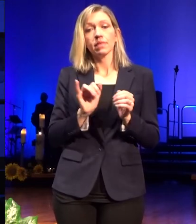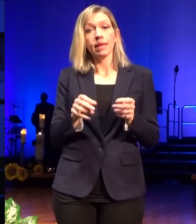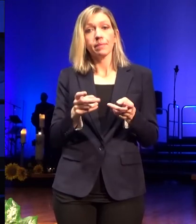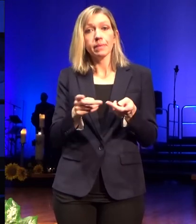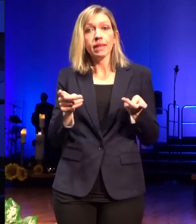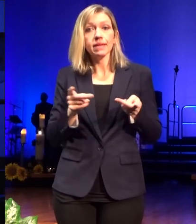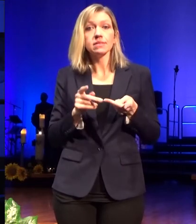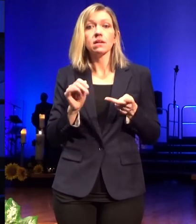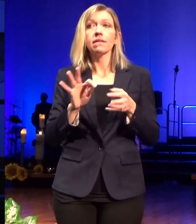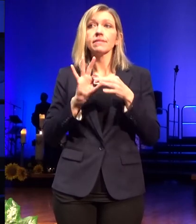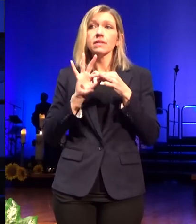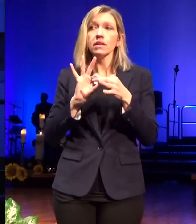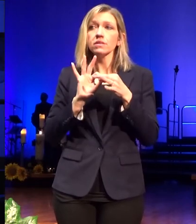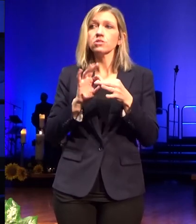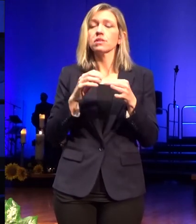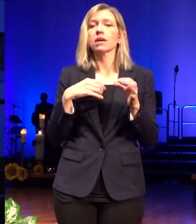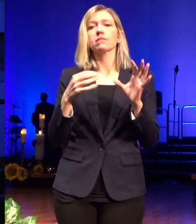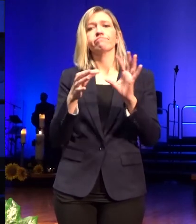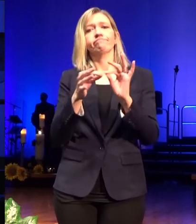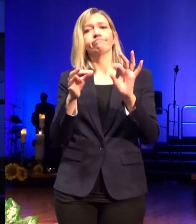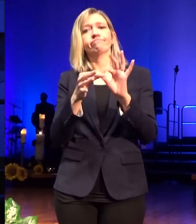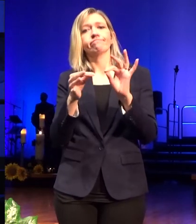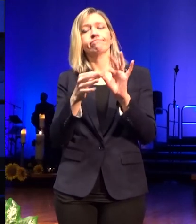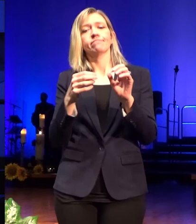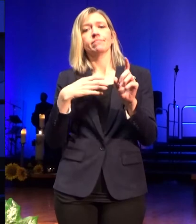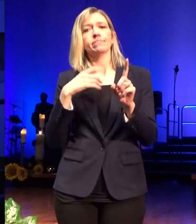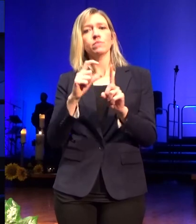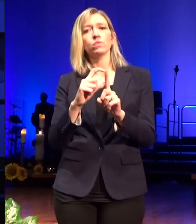From that place of connection, I speak my word